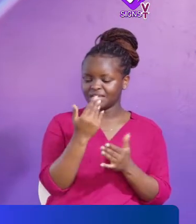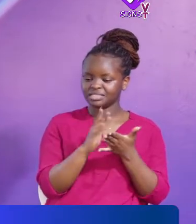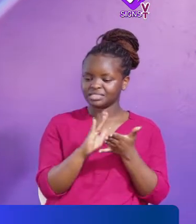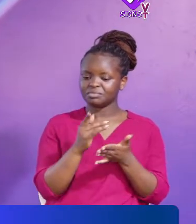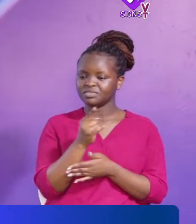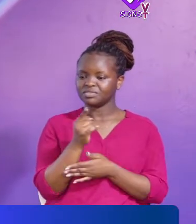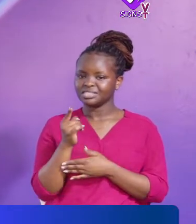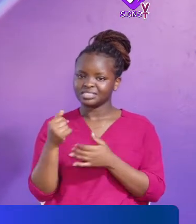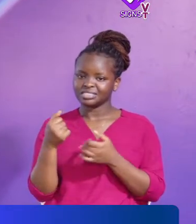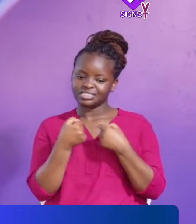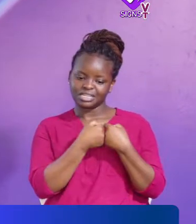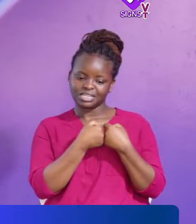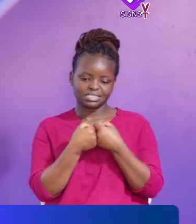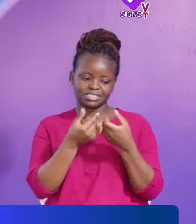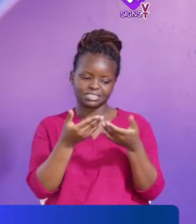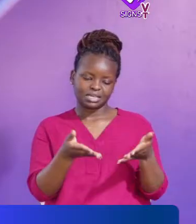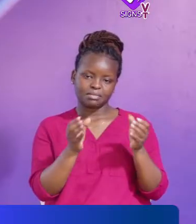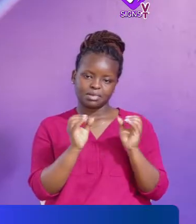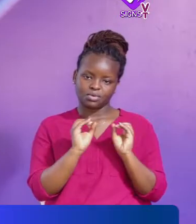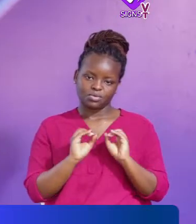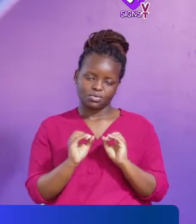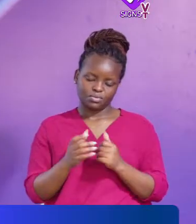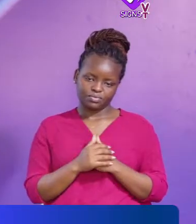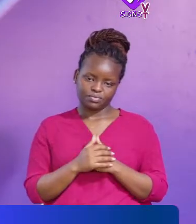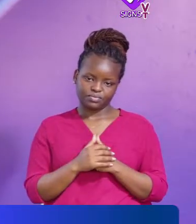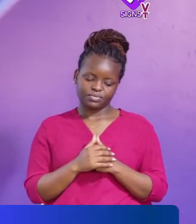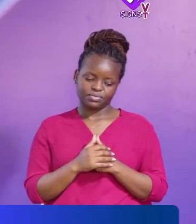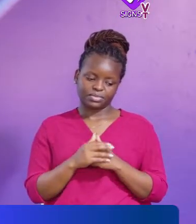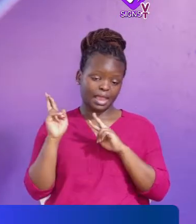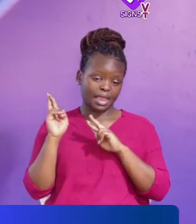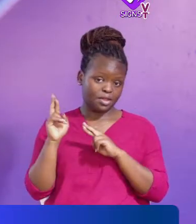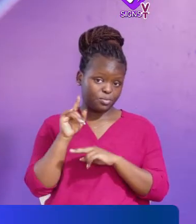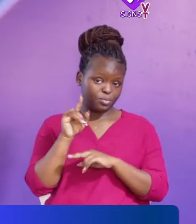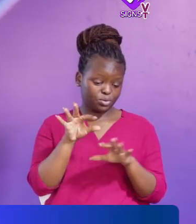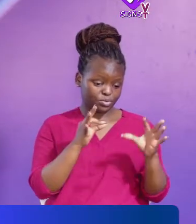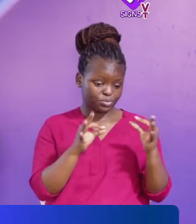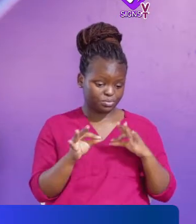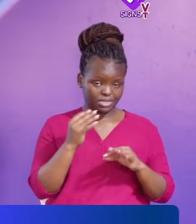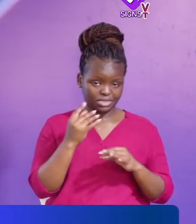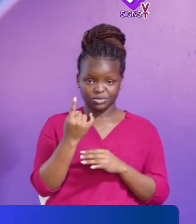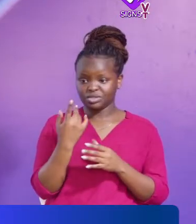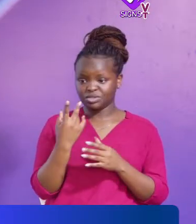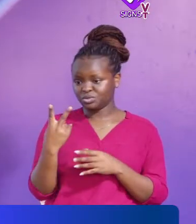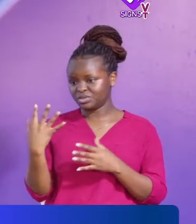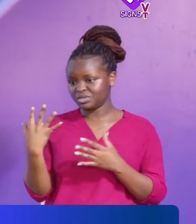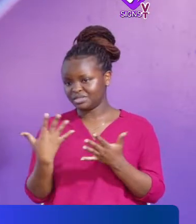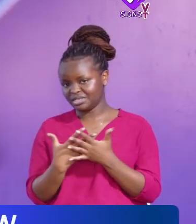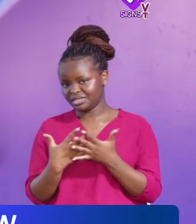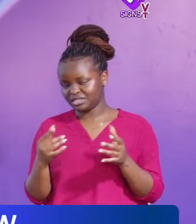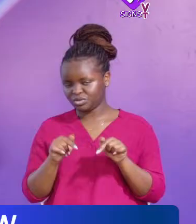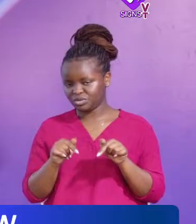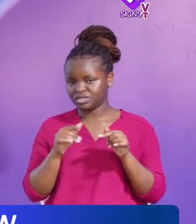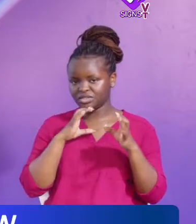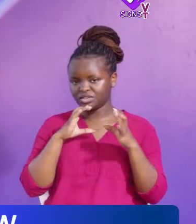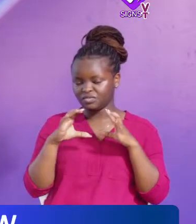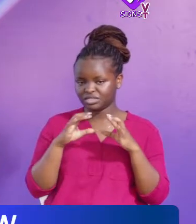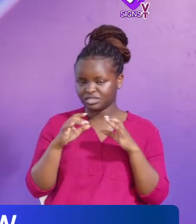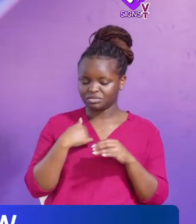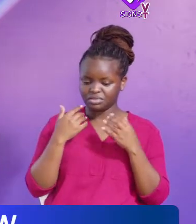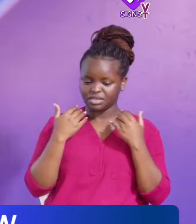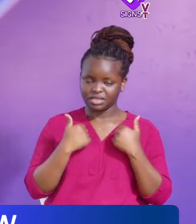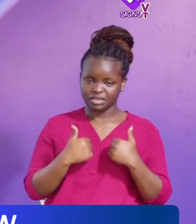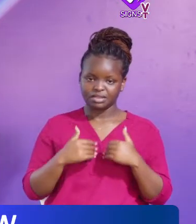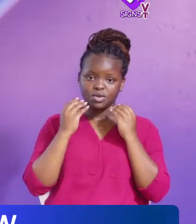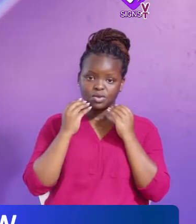not be having. I hope you've picked a thing or two in today's conversation, and I've been your host,